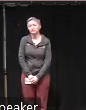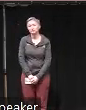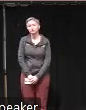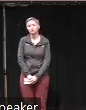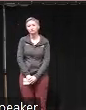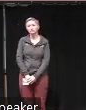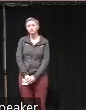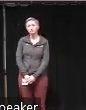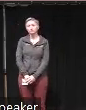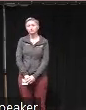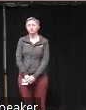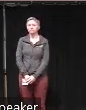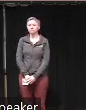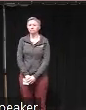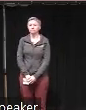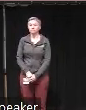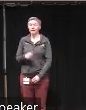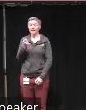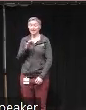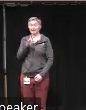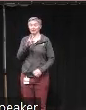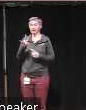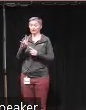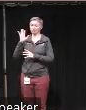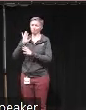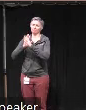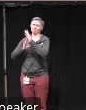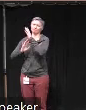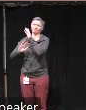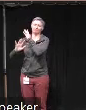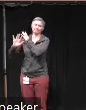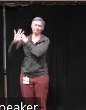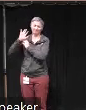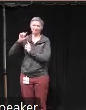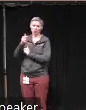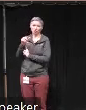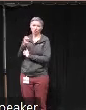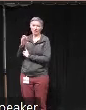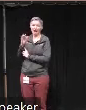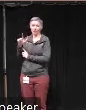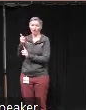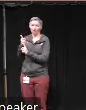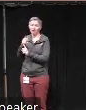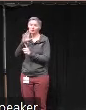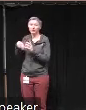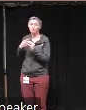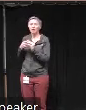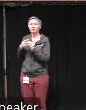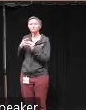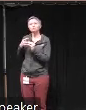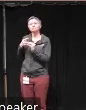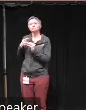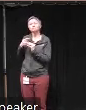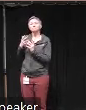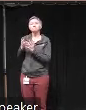We are well past 1977 when George Engel talked about